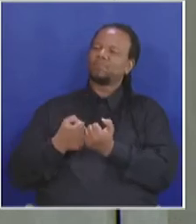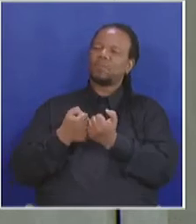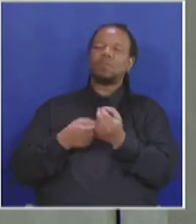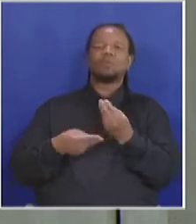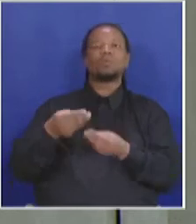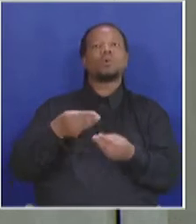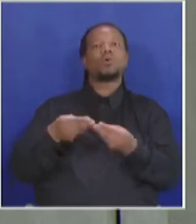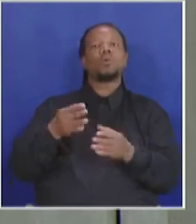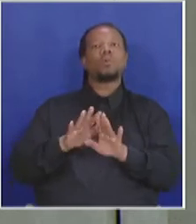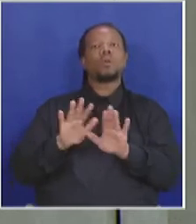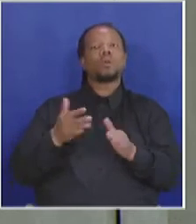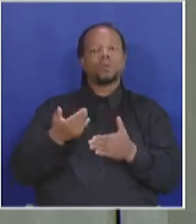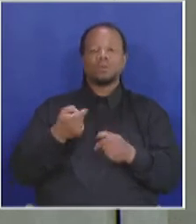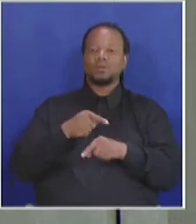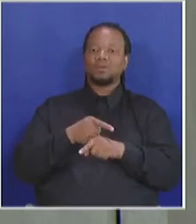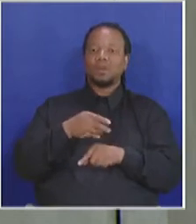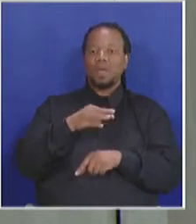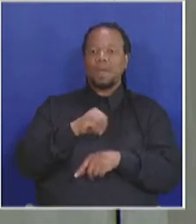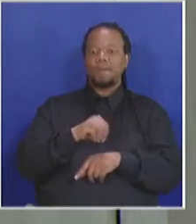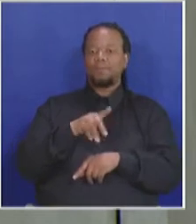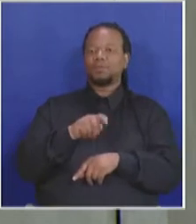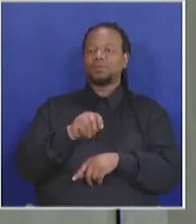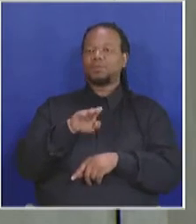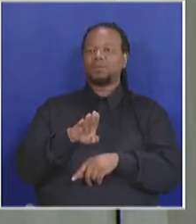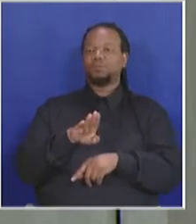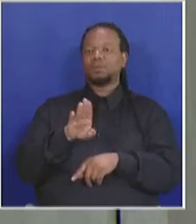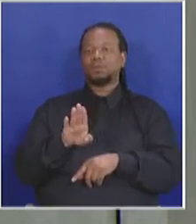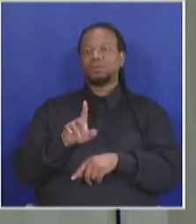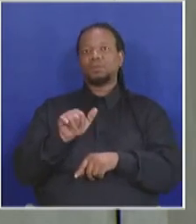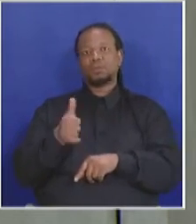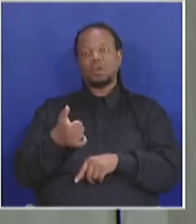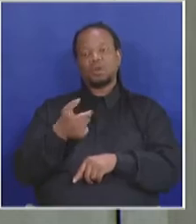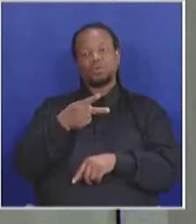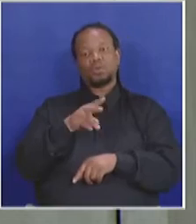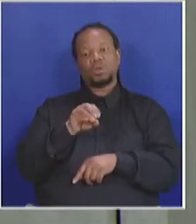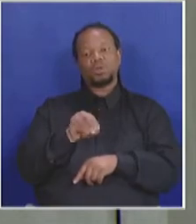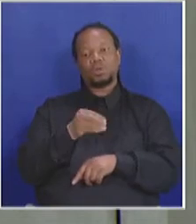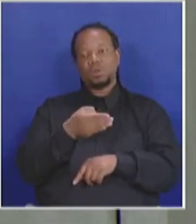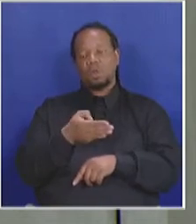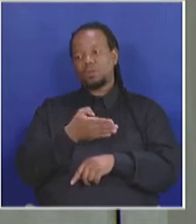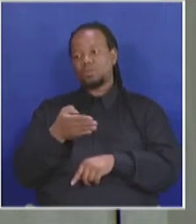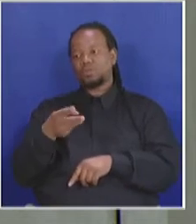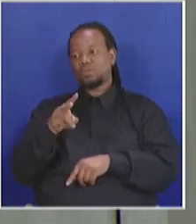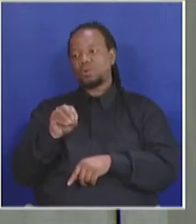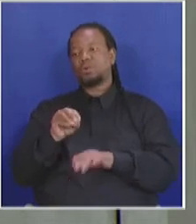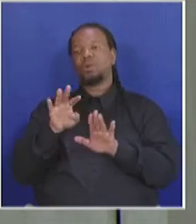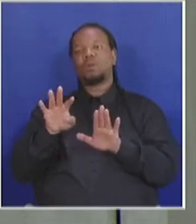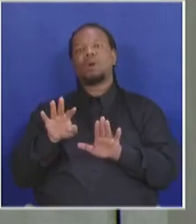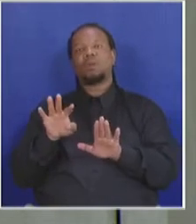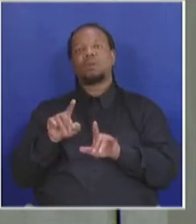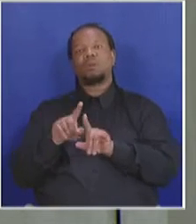strategic framework period of 2014-2019, the ANC government will be implementing the following